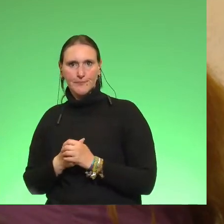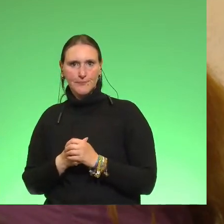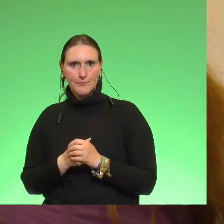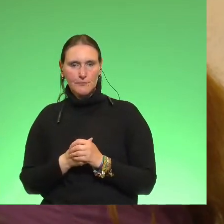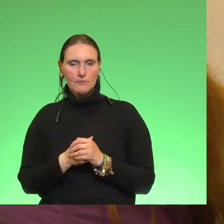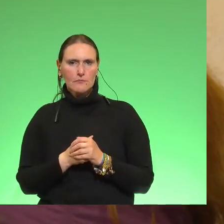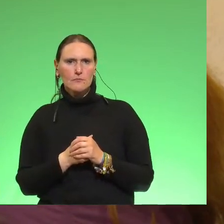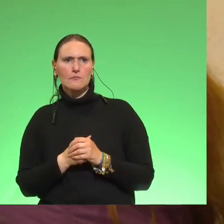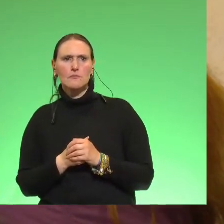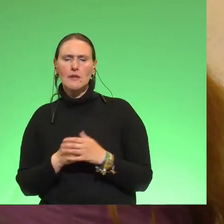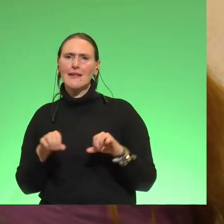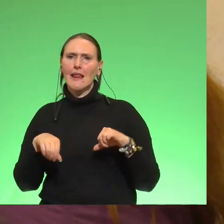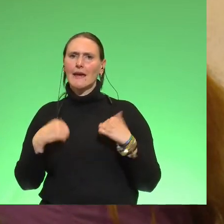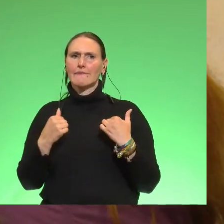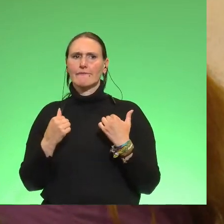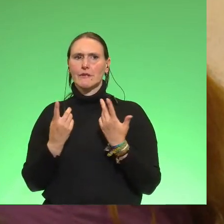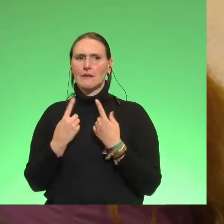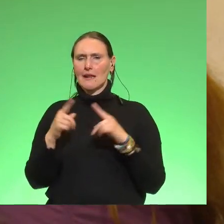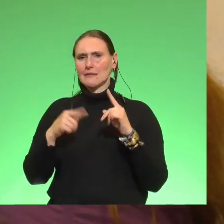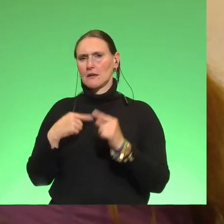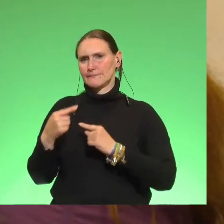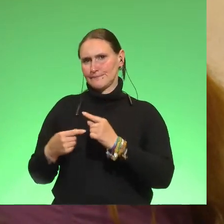I don't think it's also like,